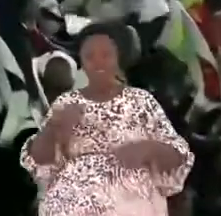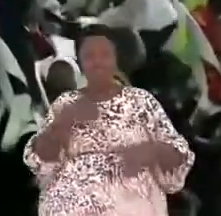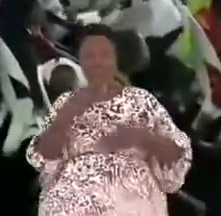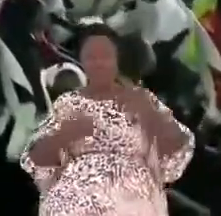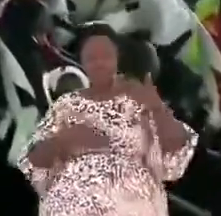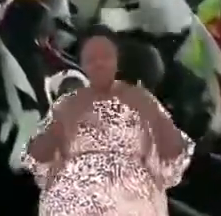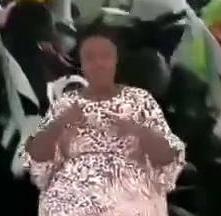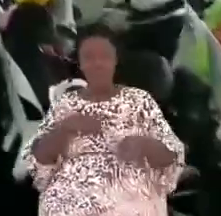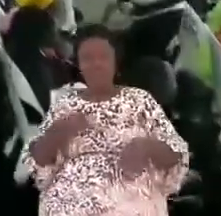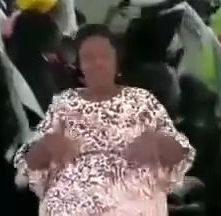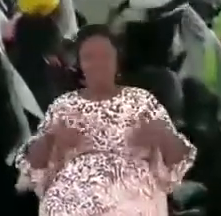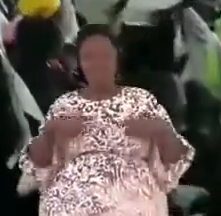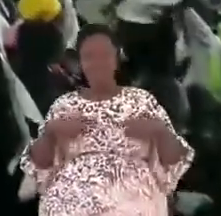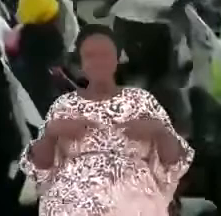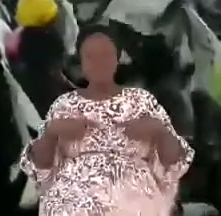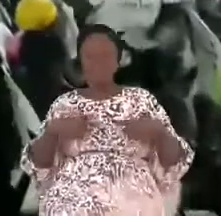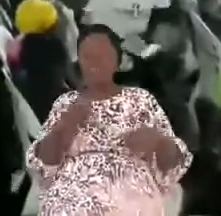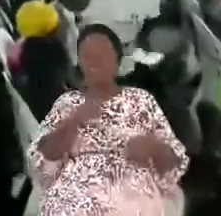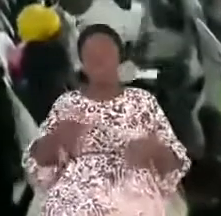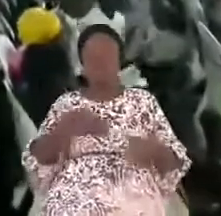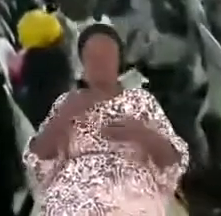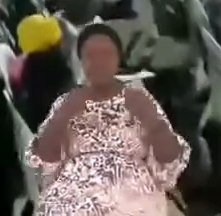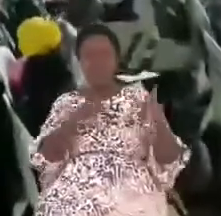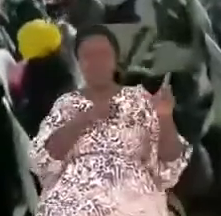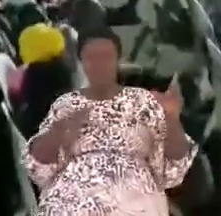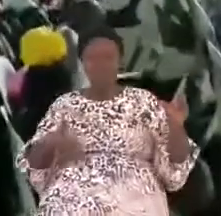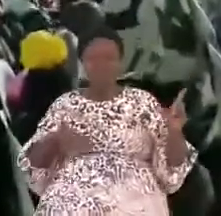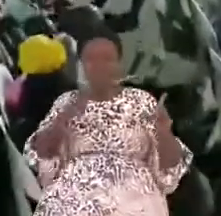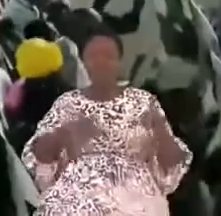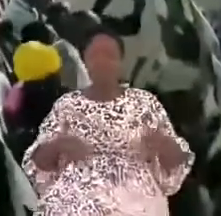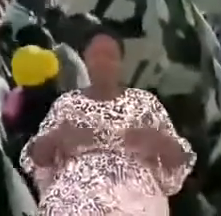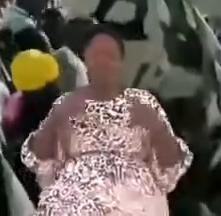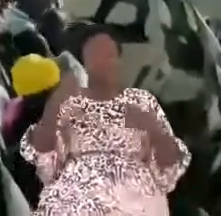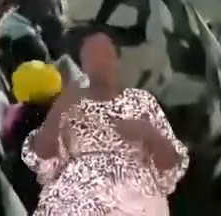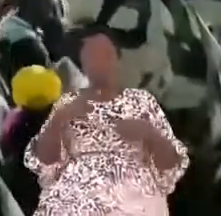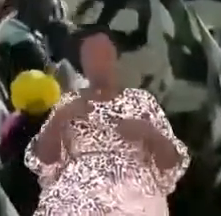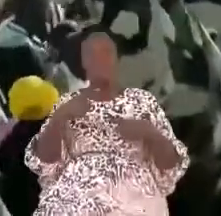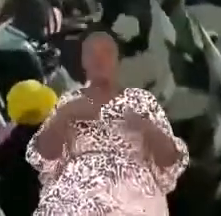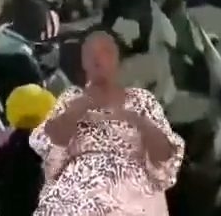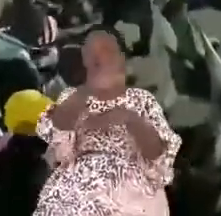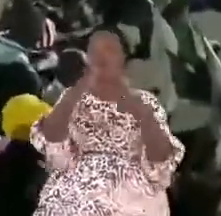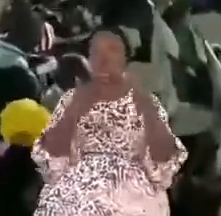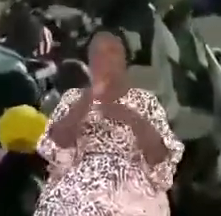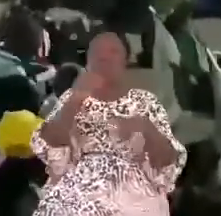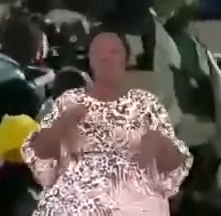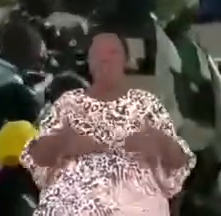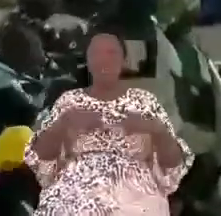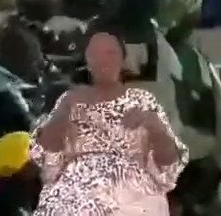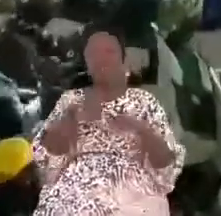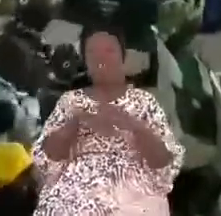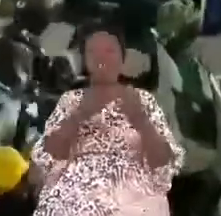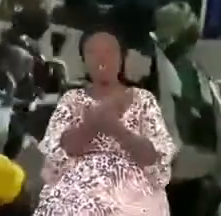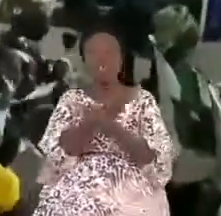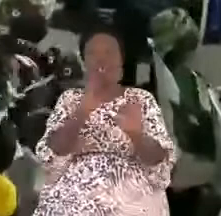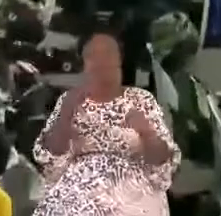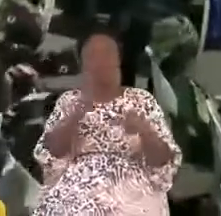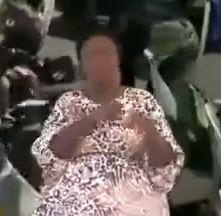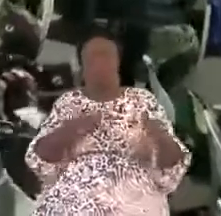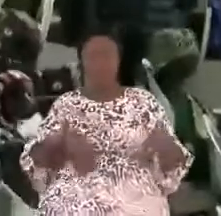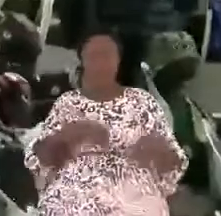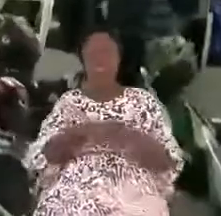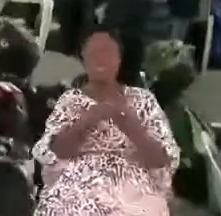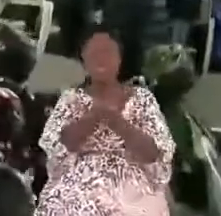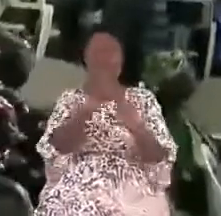you will live the rest of your life in the healing of the lord in the deliverance of the lord in the abundant